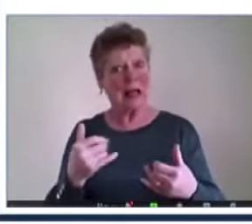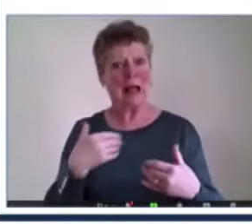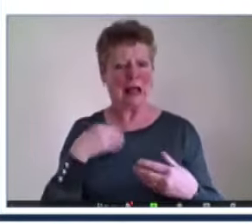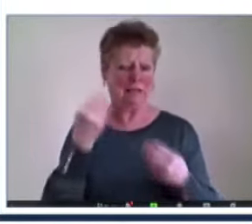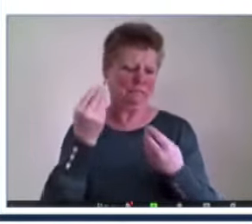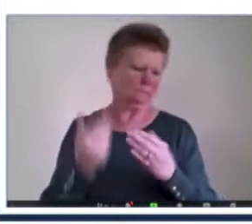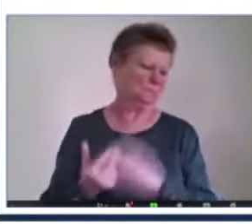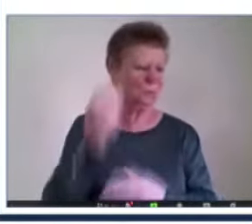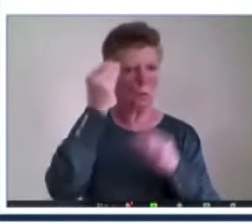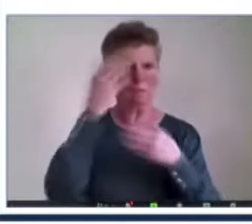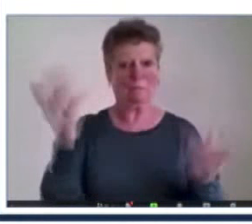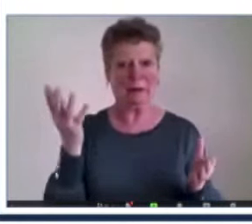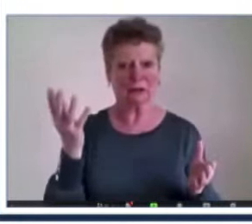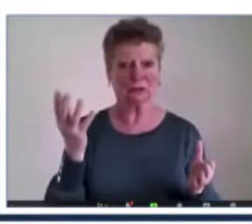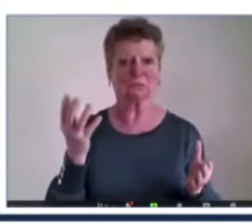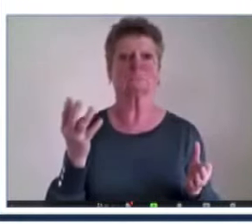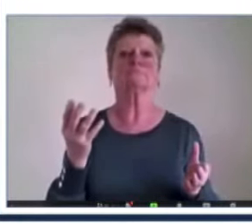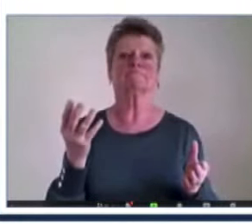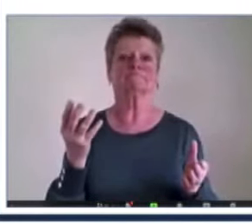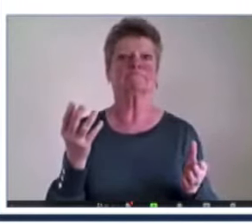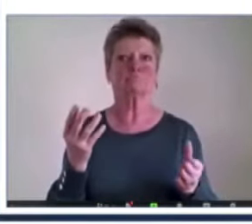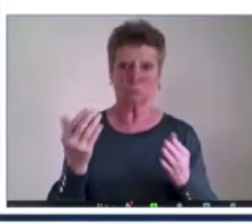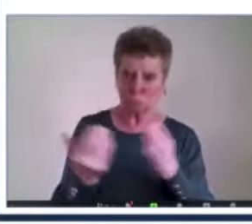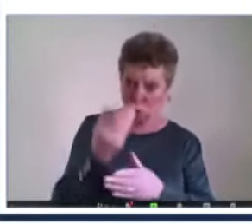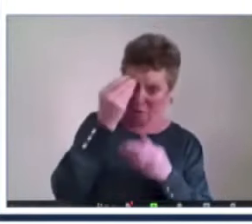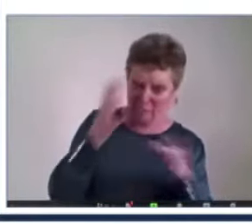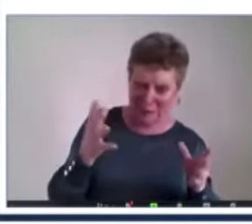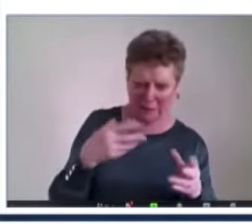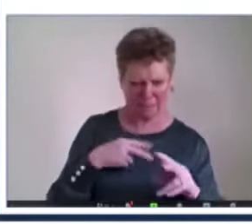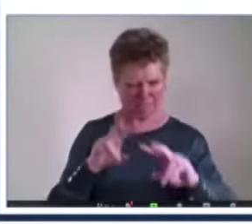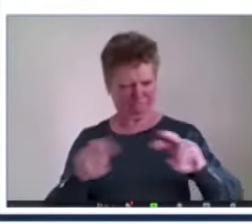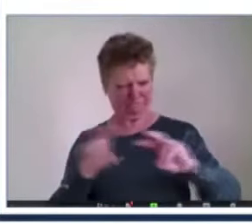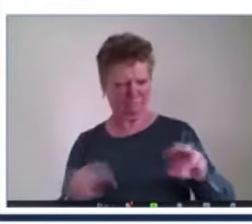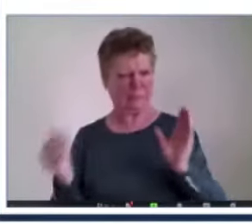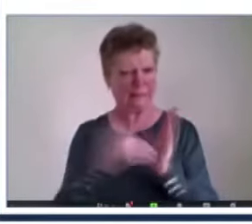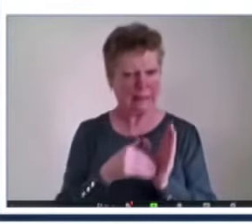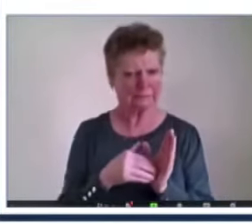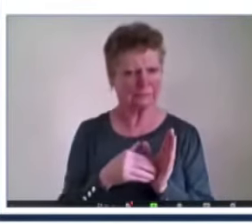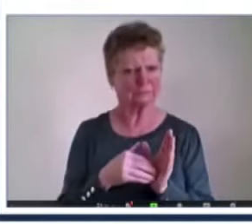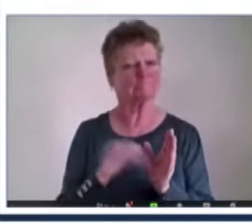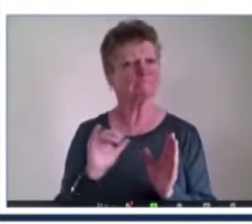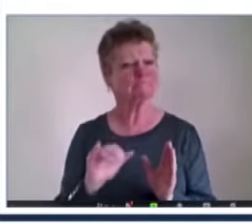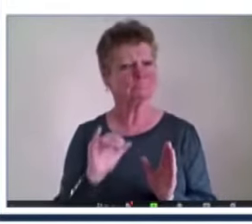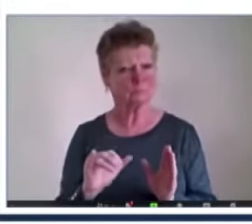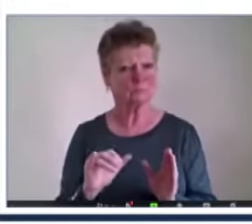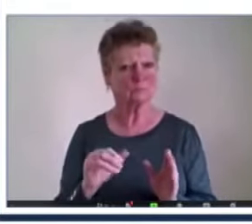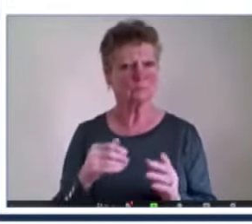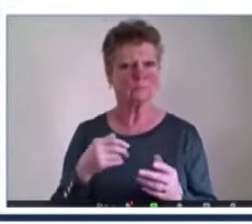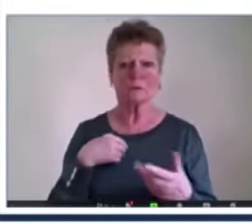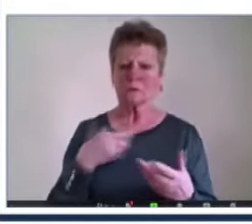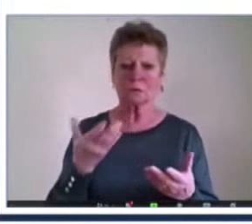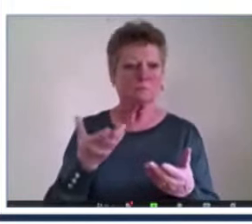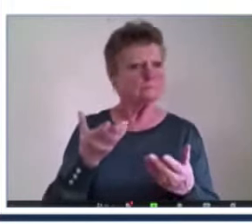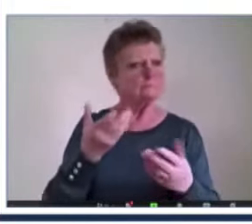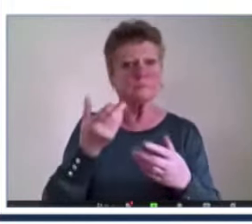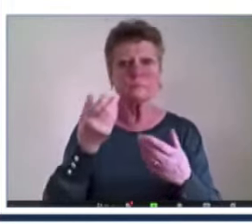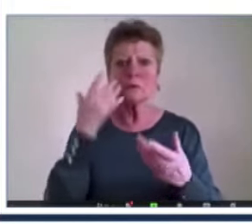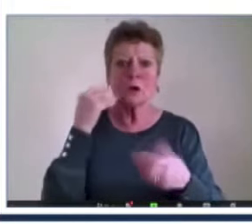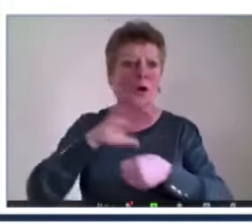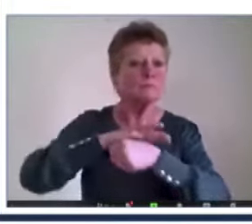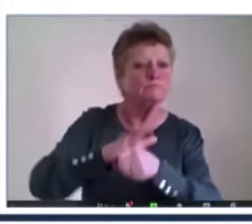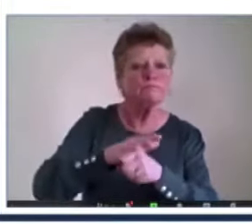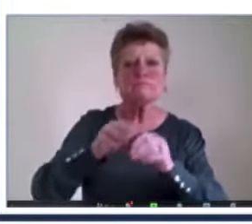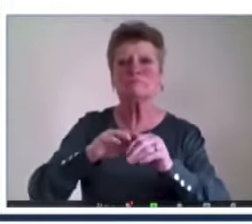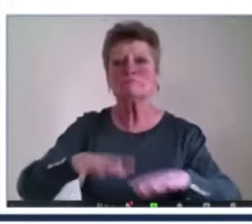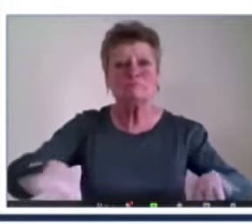we have new information, we reassess. We've listened to consistently through the pandemic, not just me,